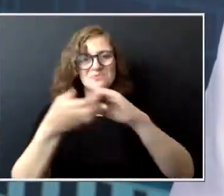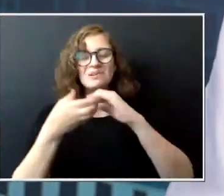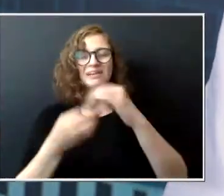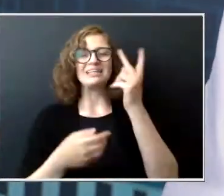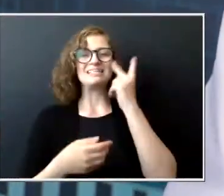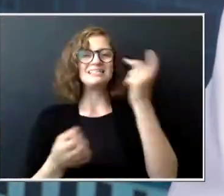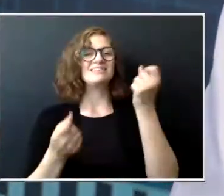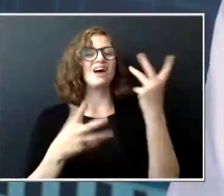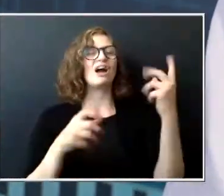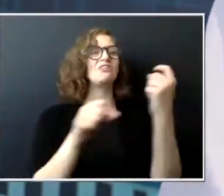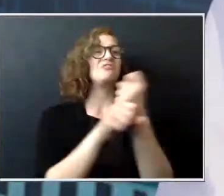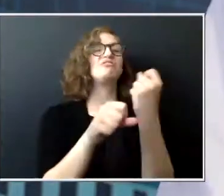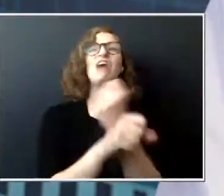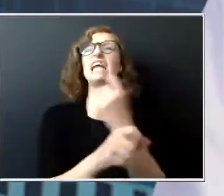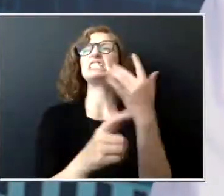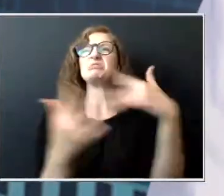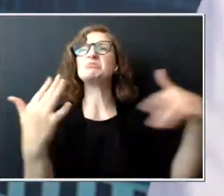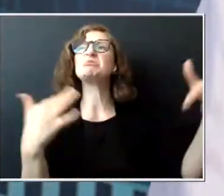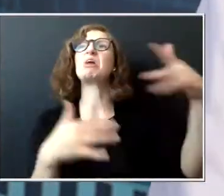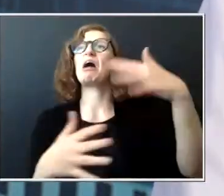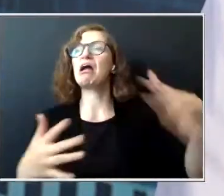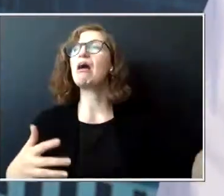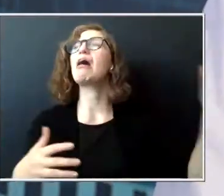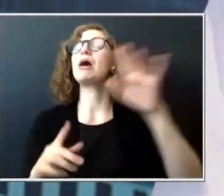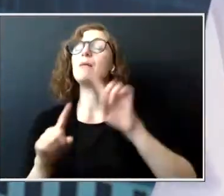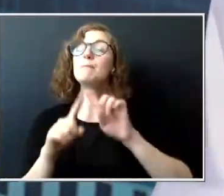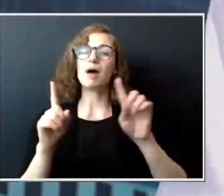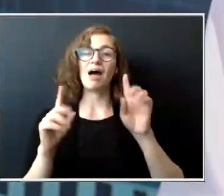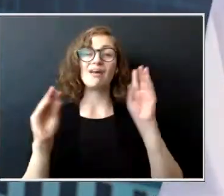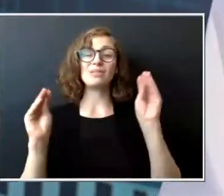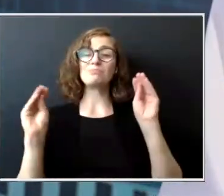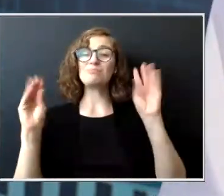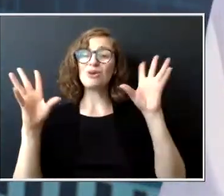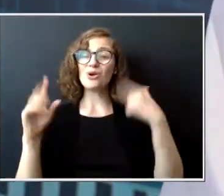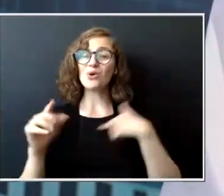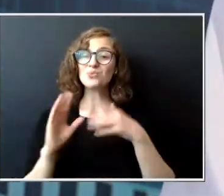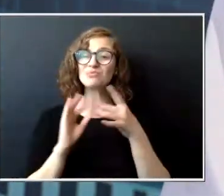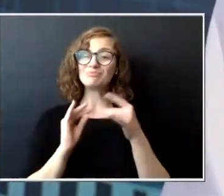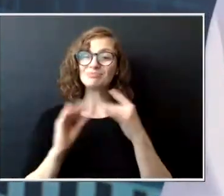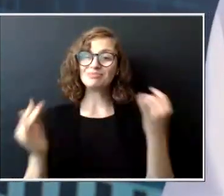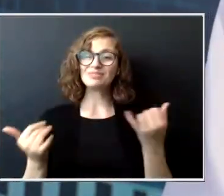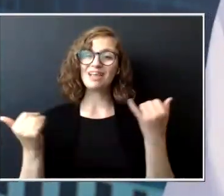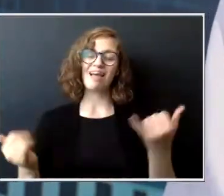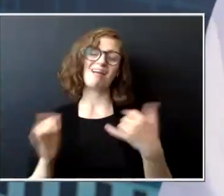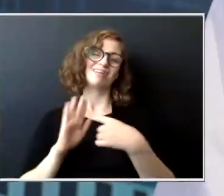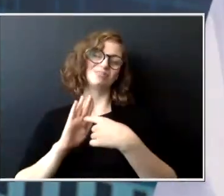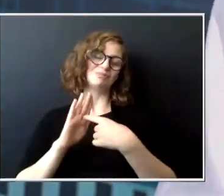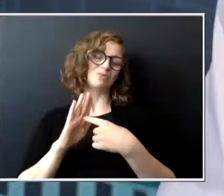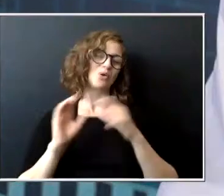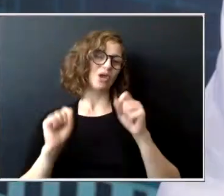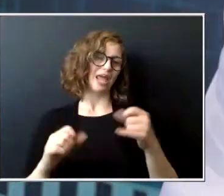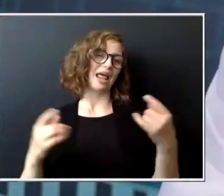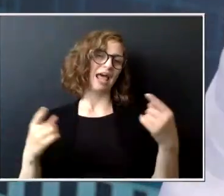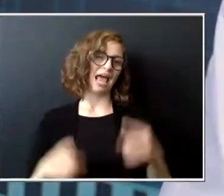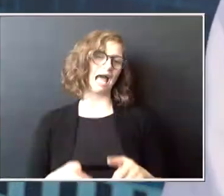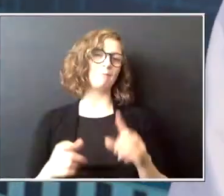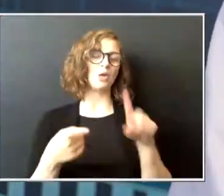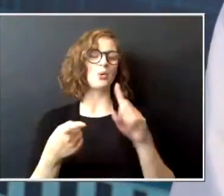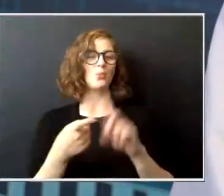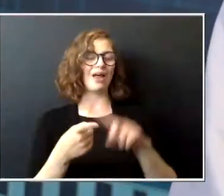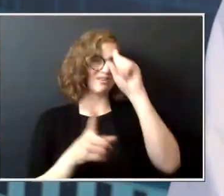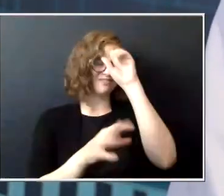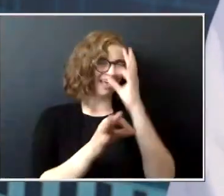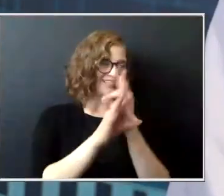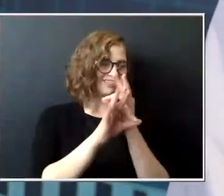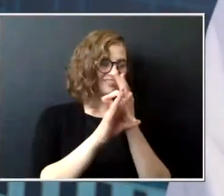that, but the miracles we've spoken about today are the example of what happens when we let faith, hope, and science work together. We